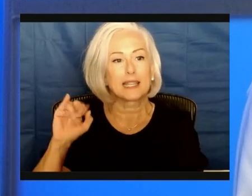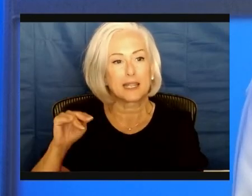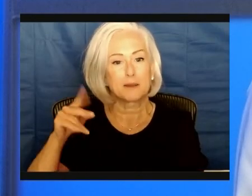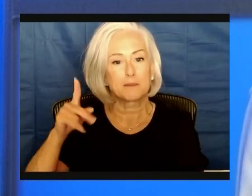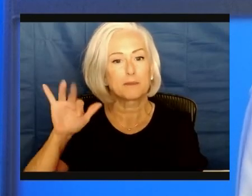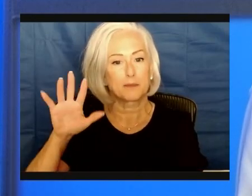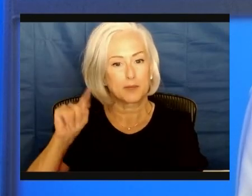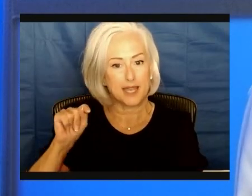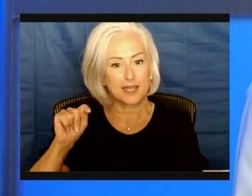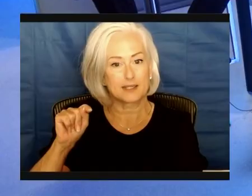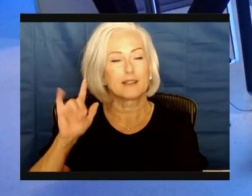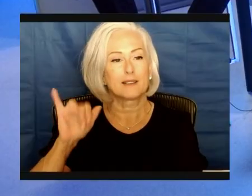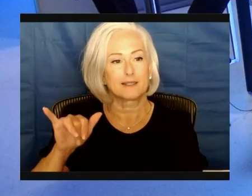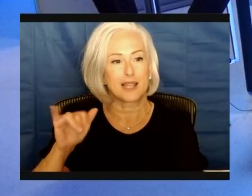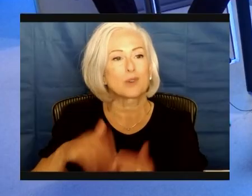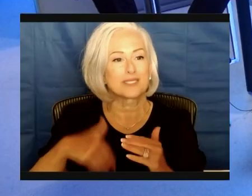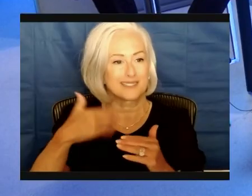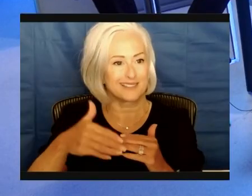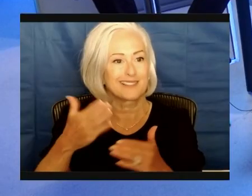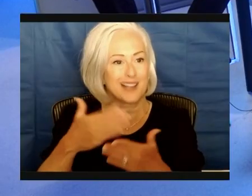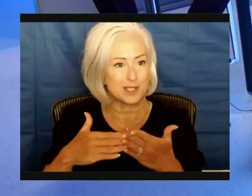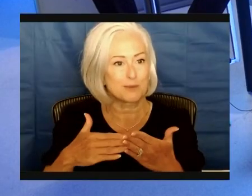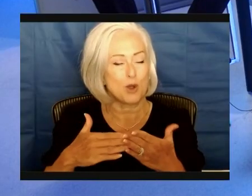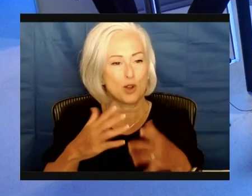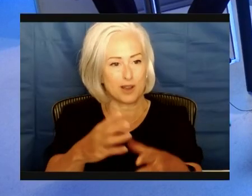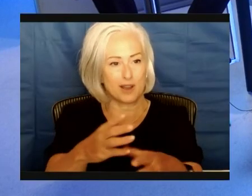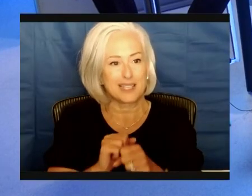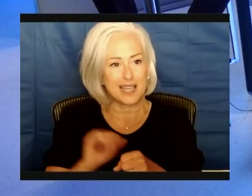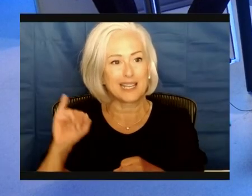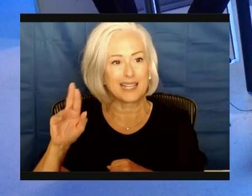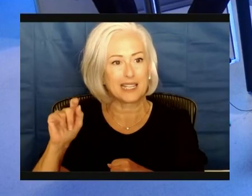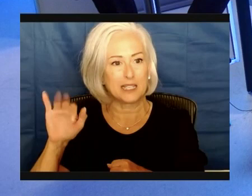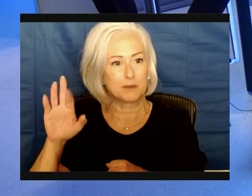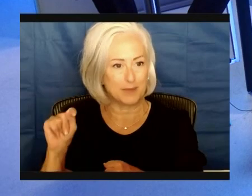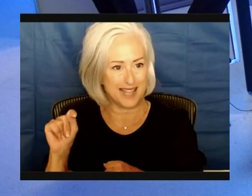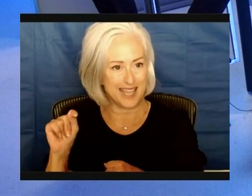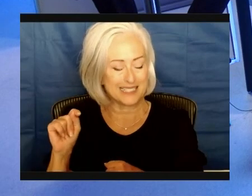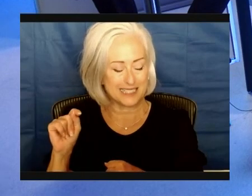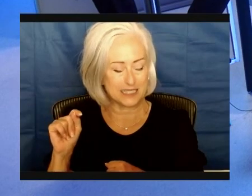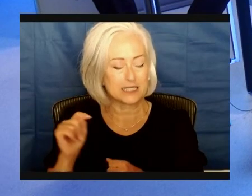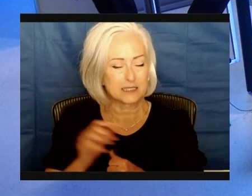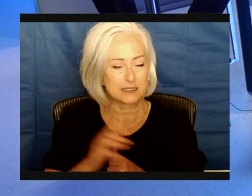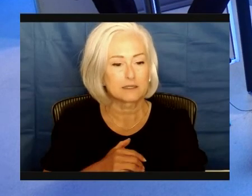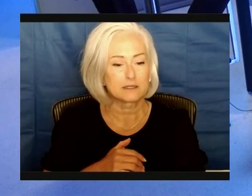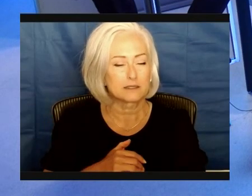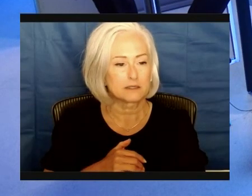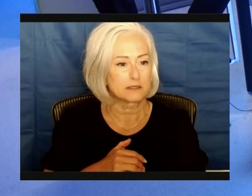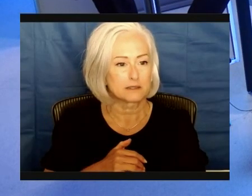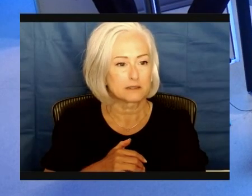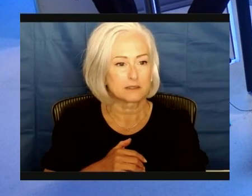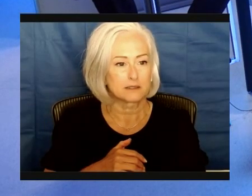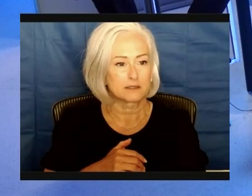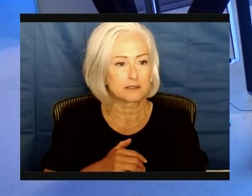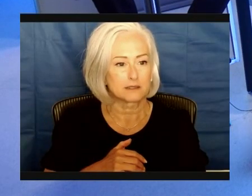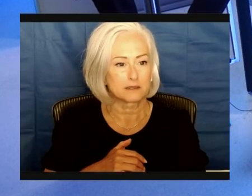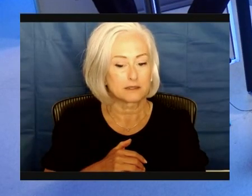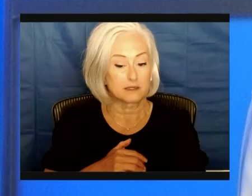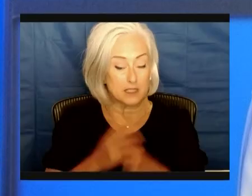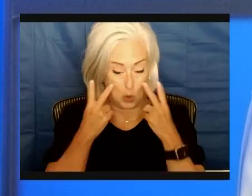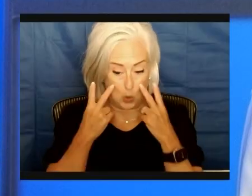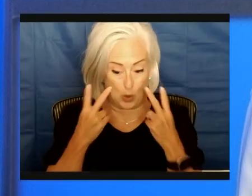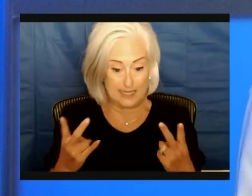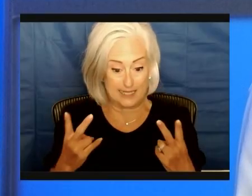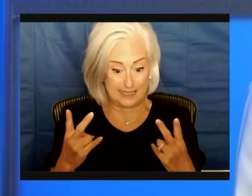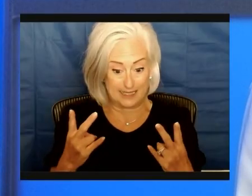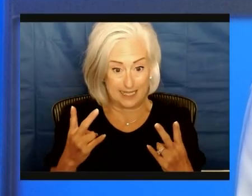me. That unless we get the implants, we have seen when we are able to practice most